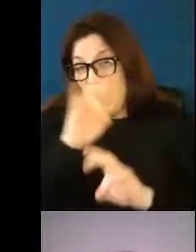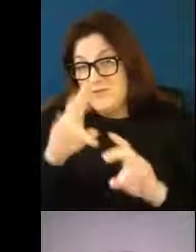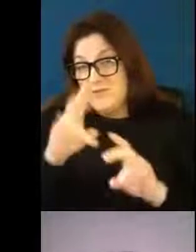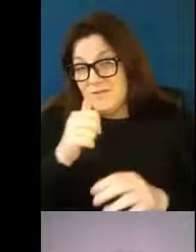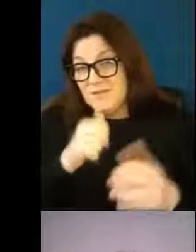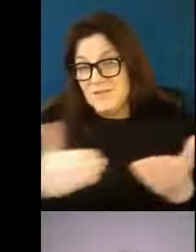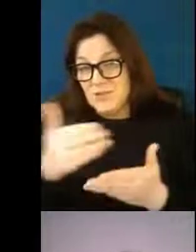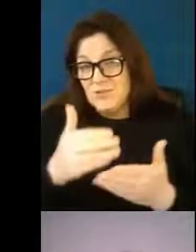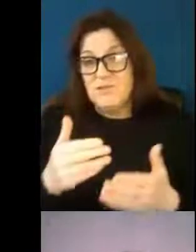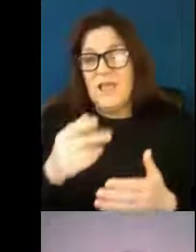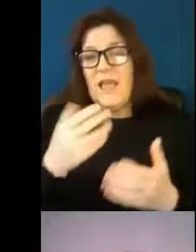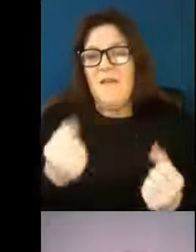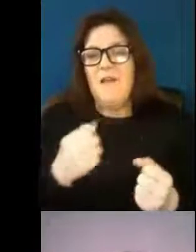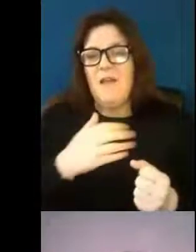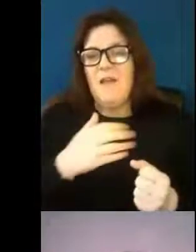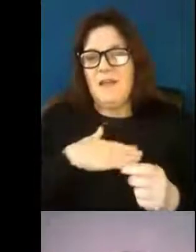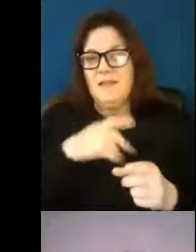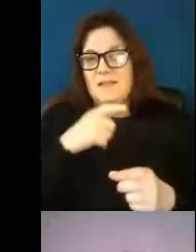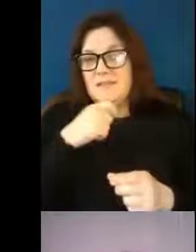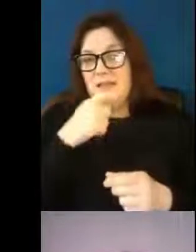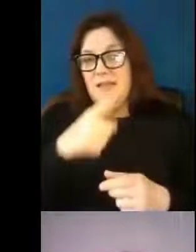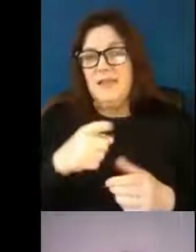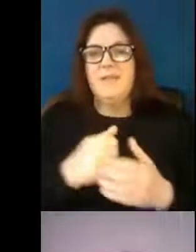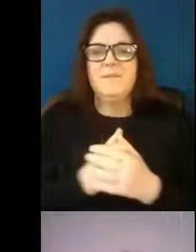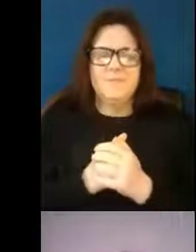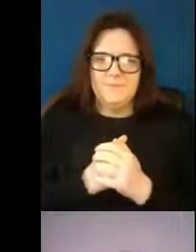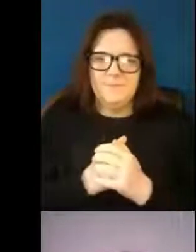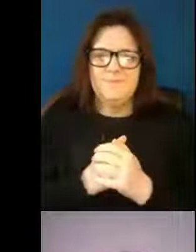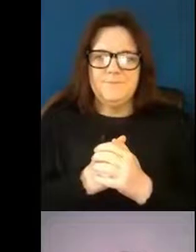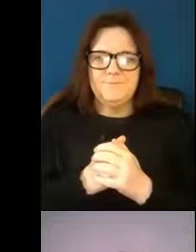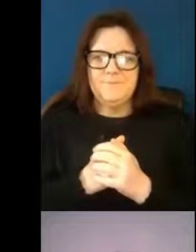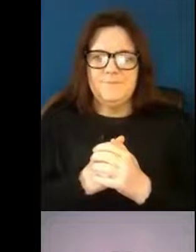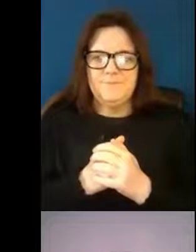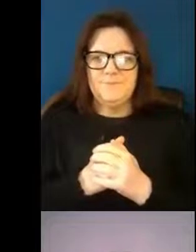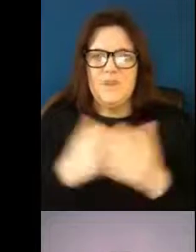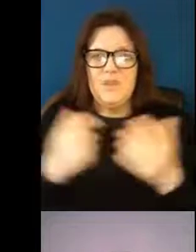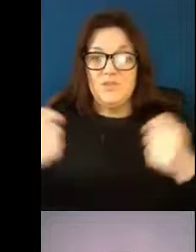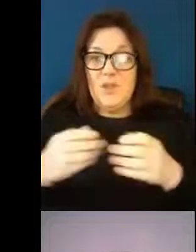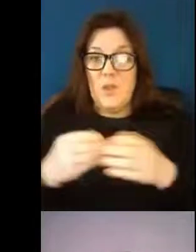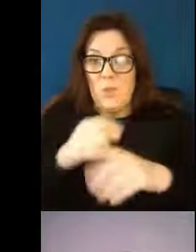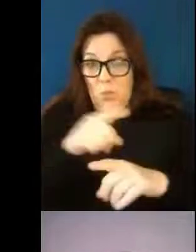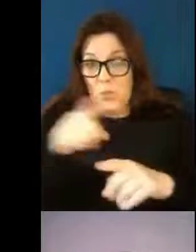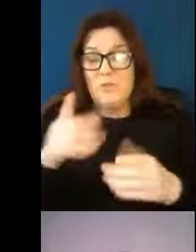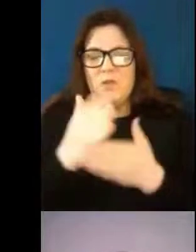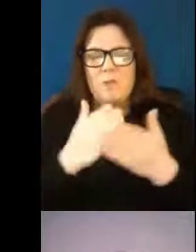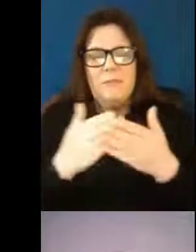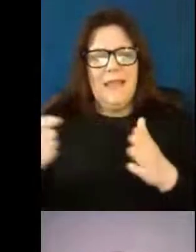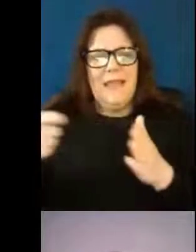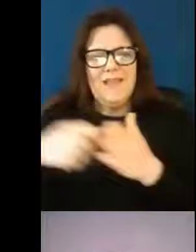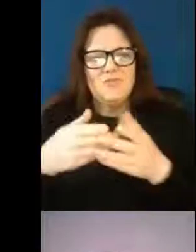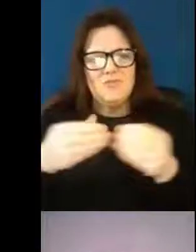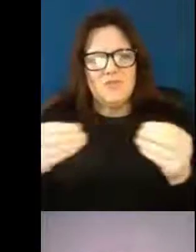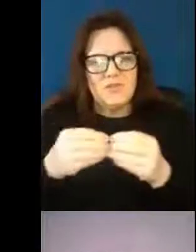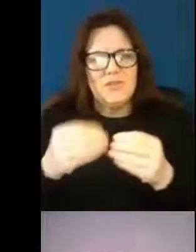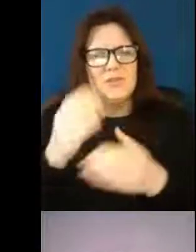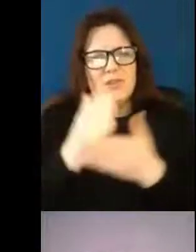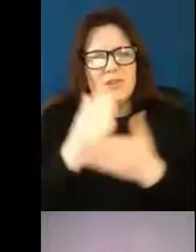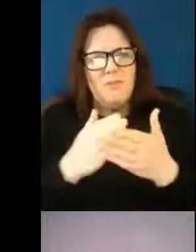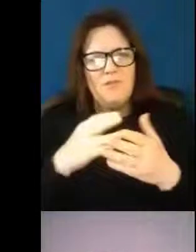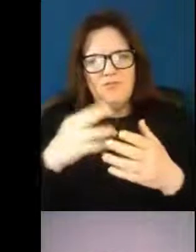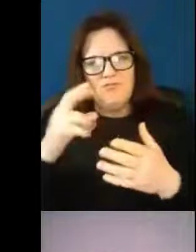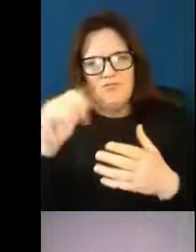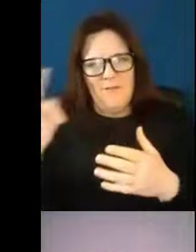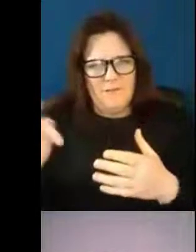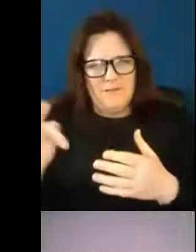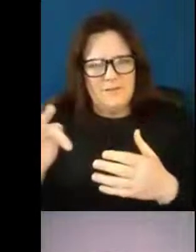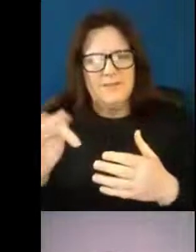and discussion. What I would like to do is, again, share with you some additional resources and references. I think the whole